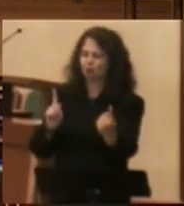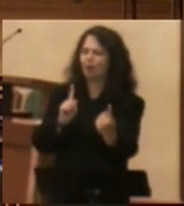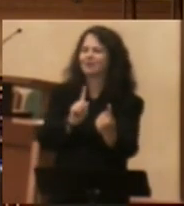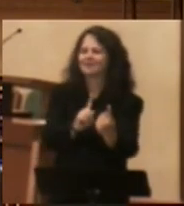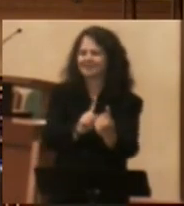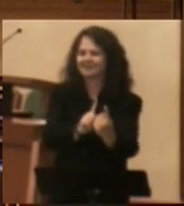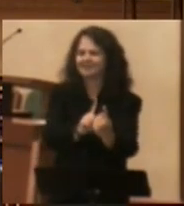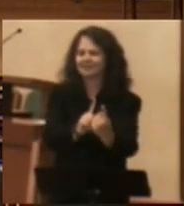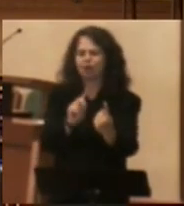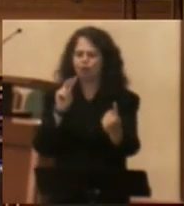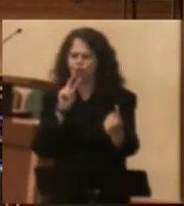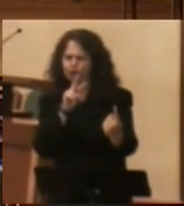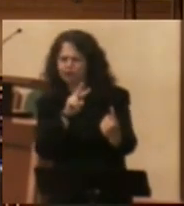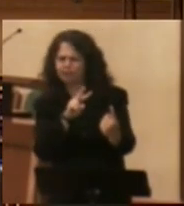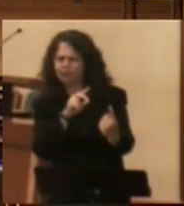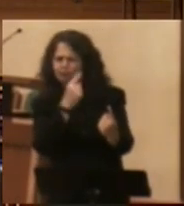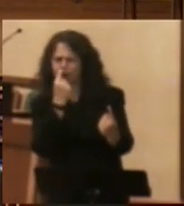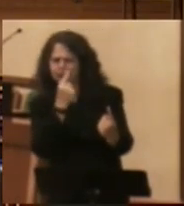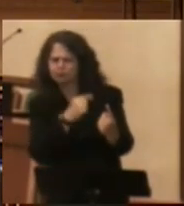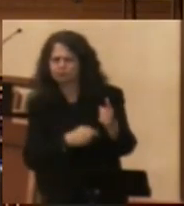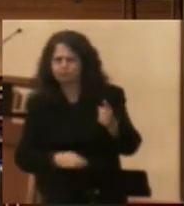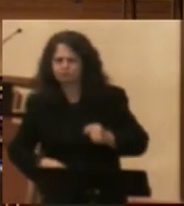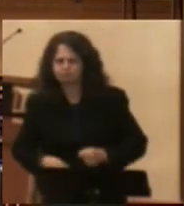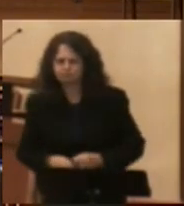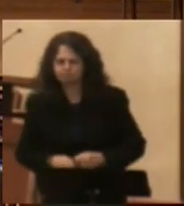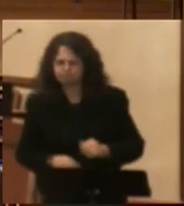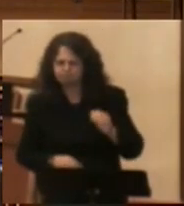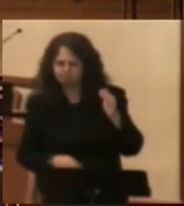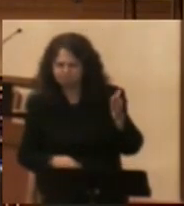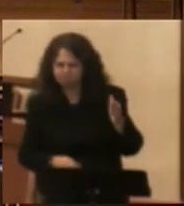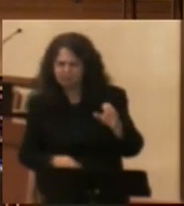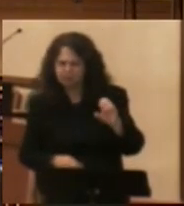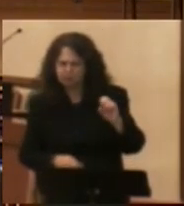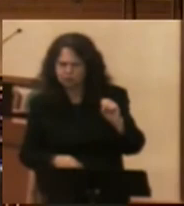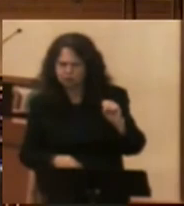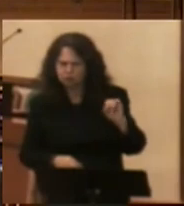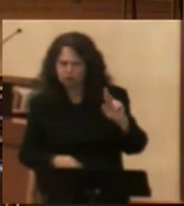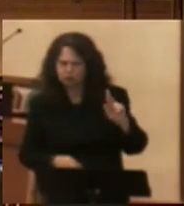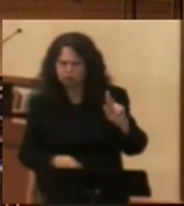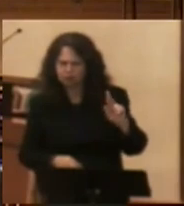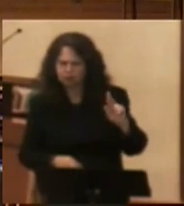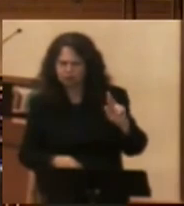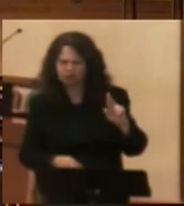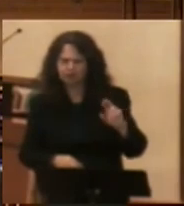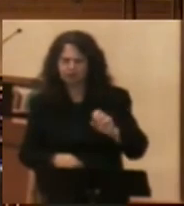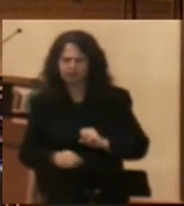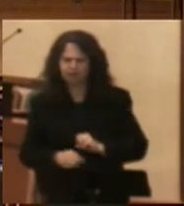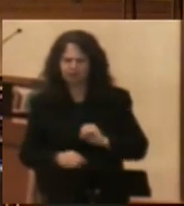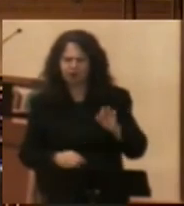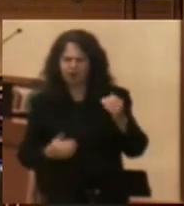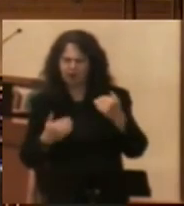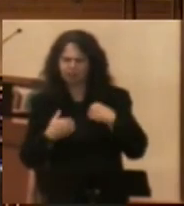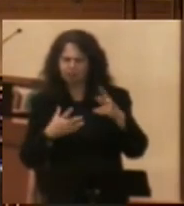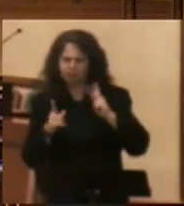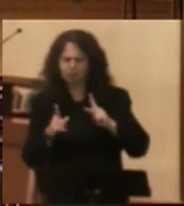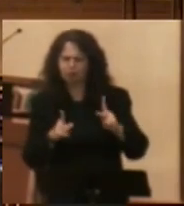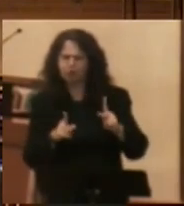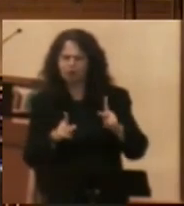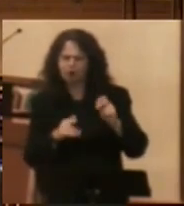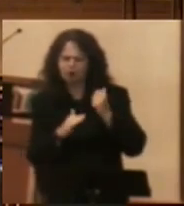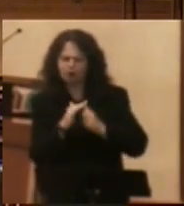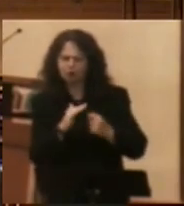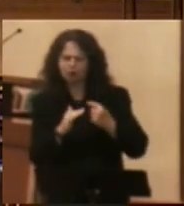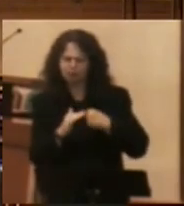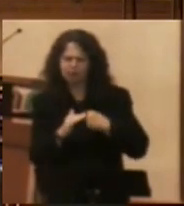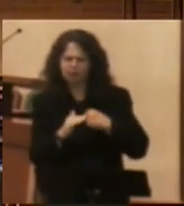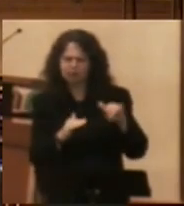and looked him in the eye and said, "Sir, if I had a regiment of men like you, I could